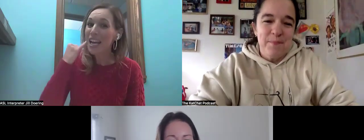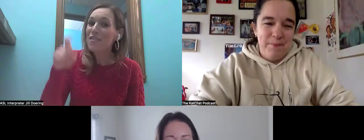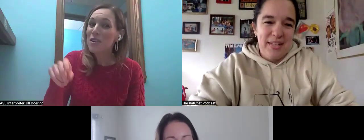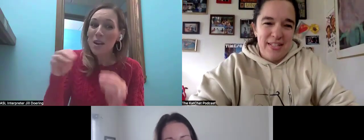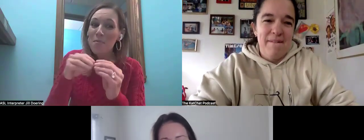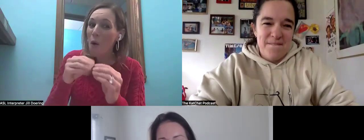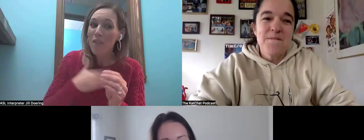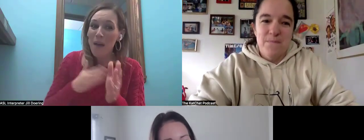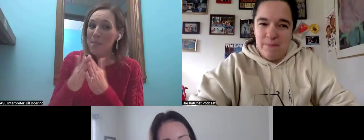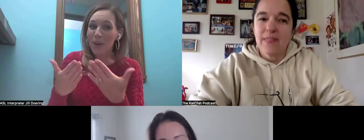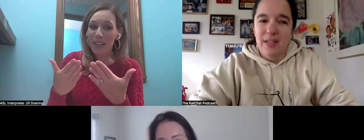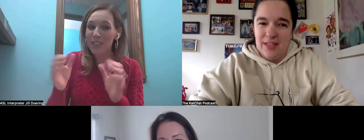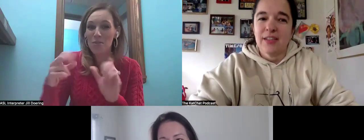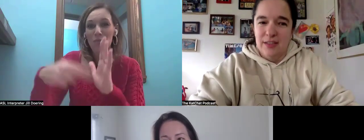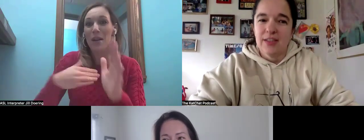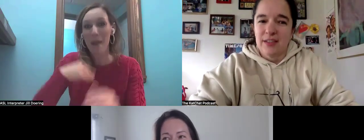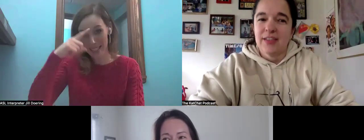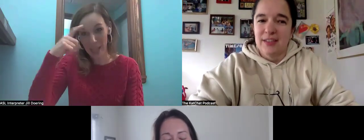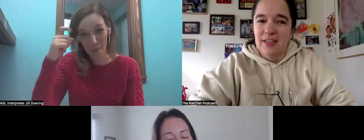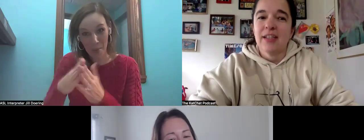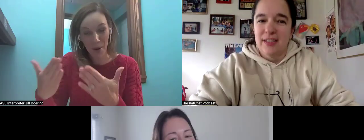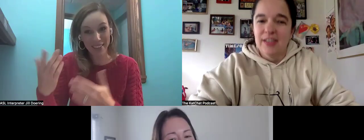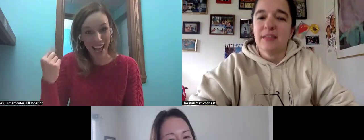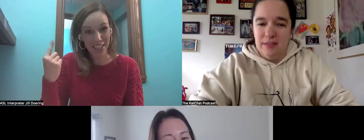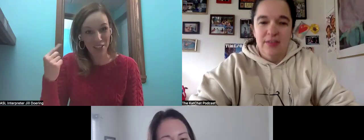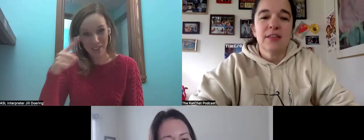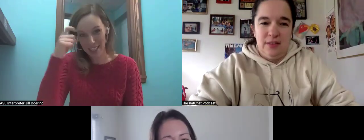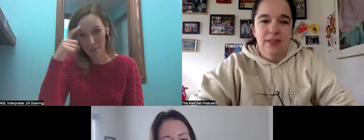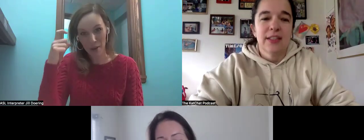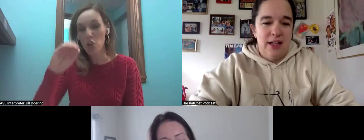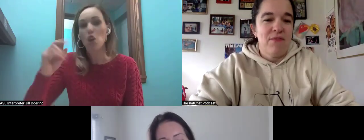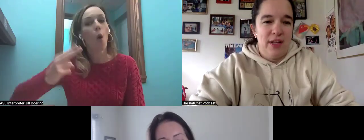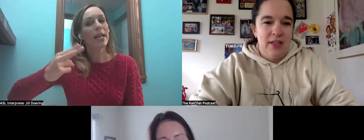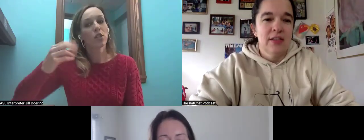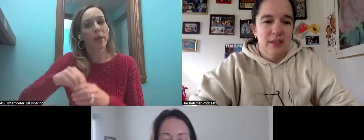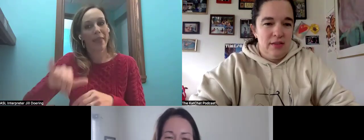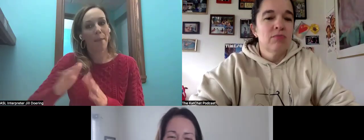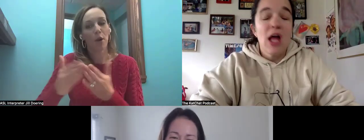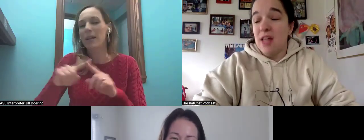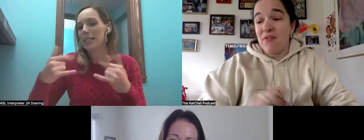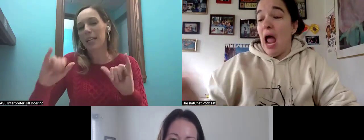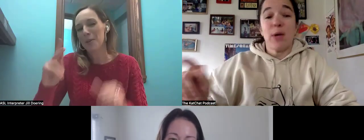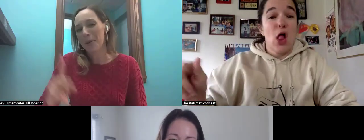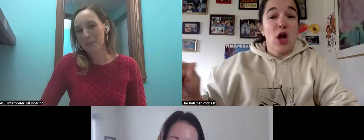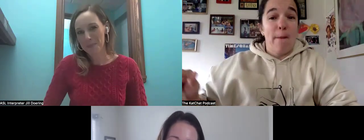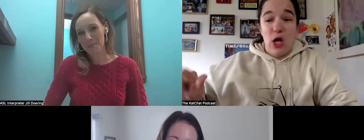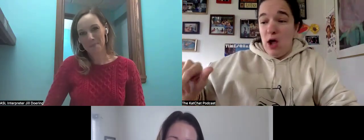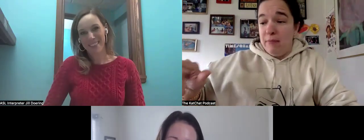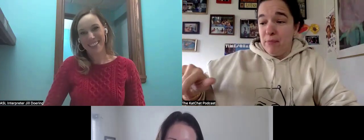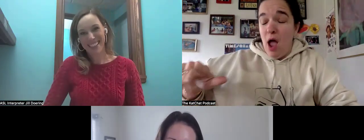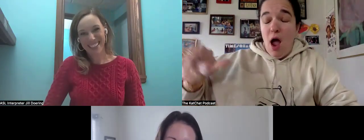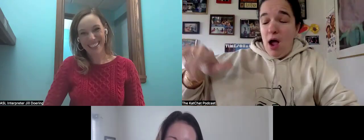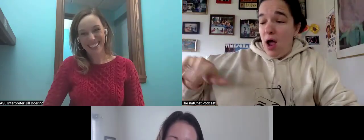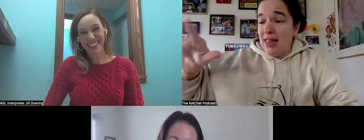more of my books, again, you could read my summer book that came out last summer. No history pieces to it, but that's okay. Yeah, I'm gonna look up